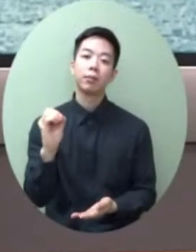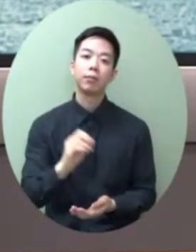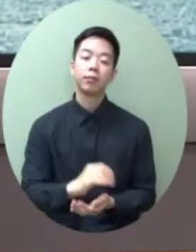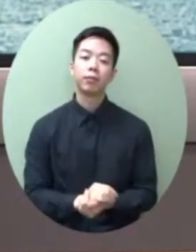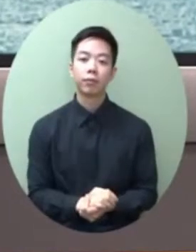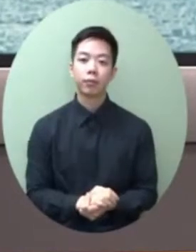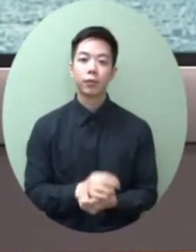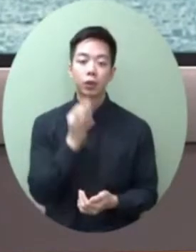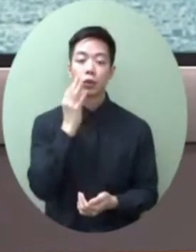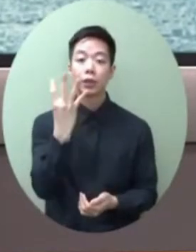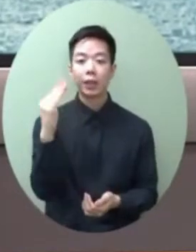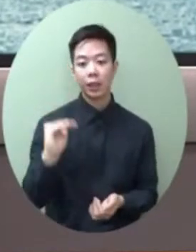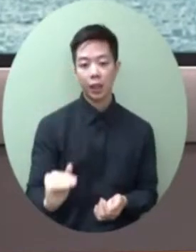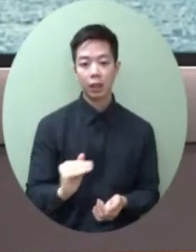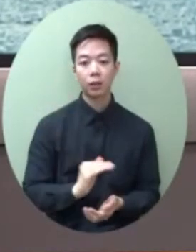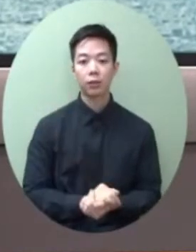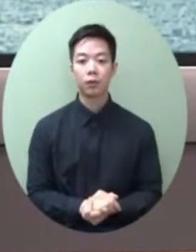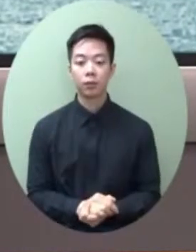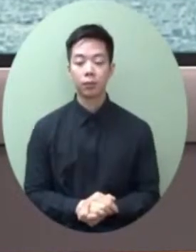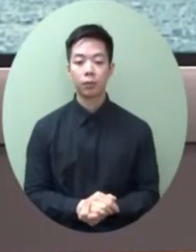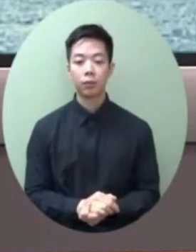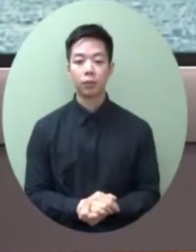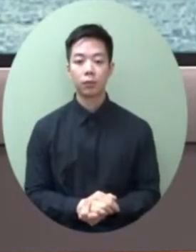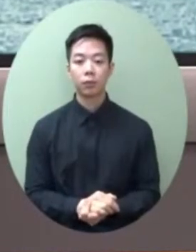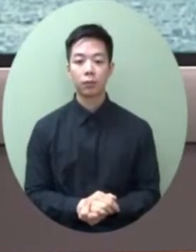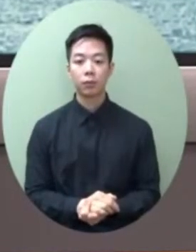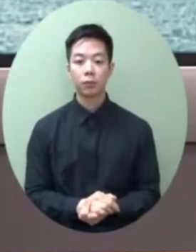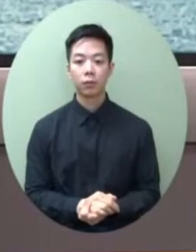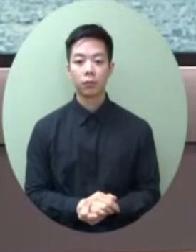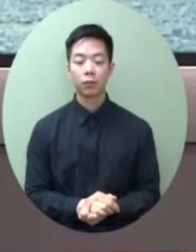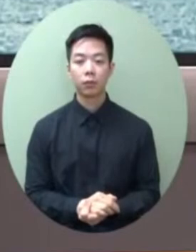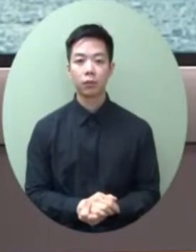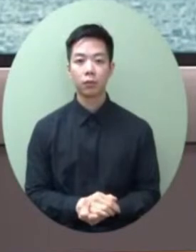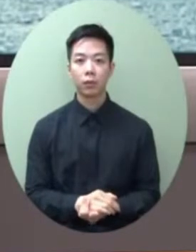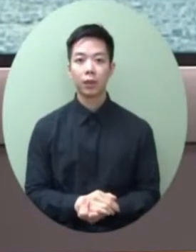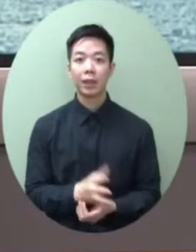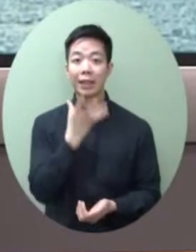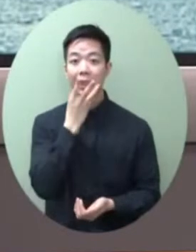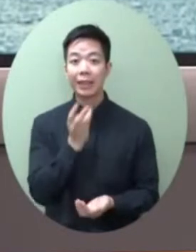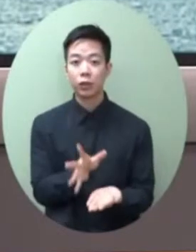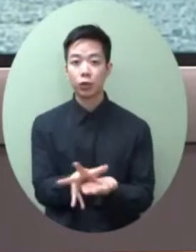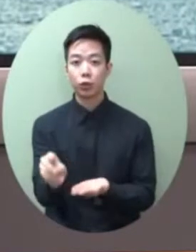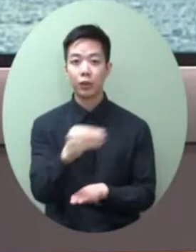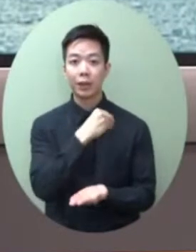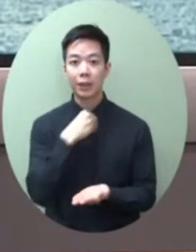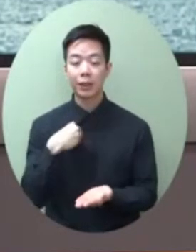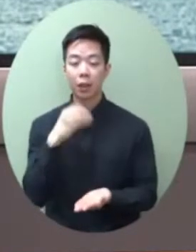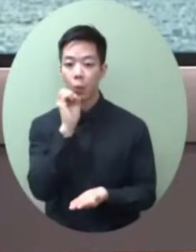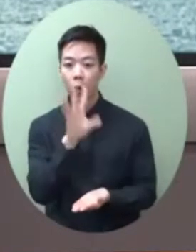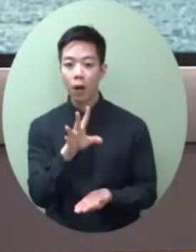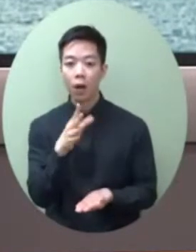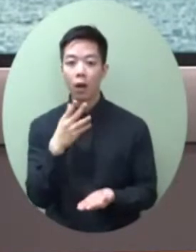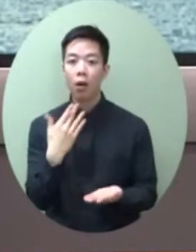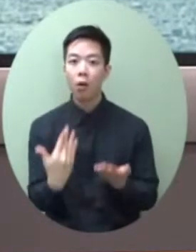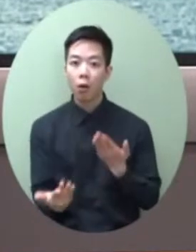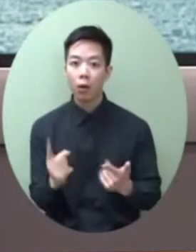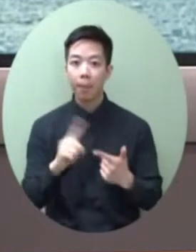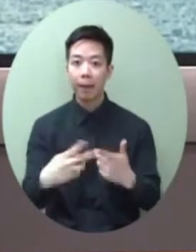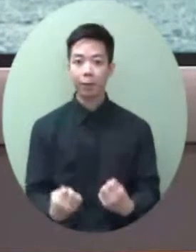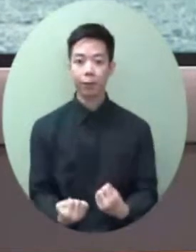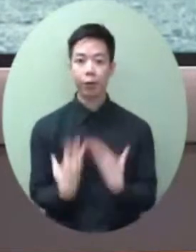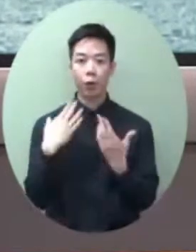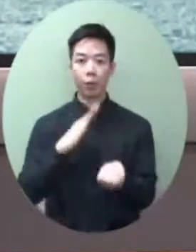4% of the patients are under the age of 4. So from the pediatric